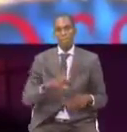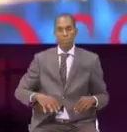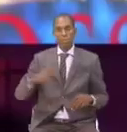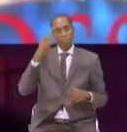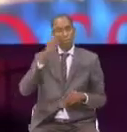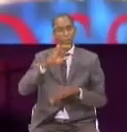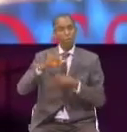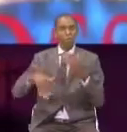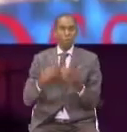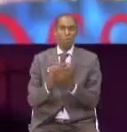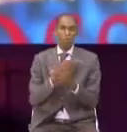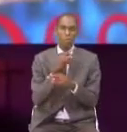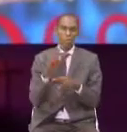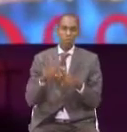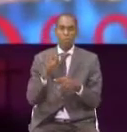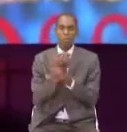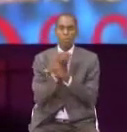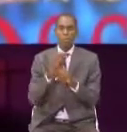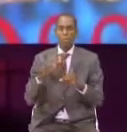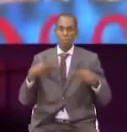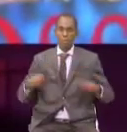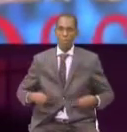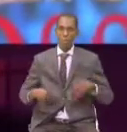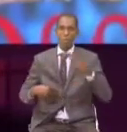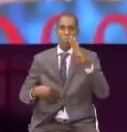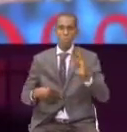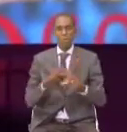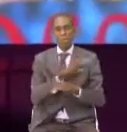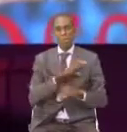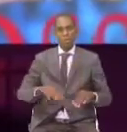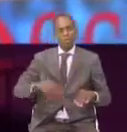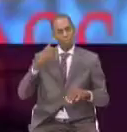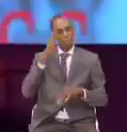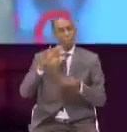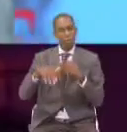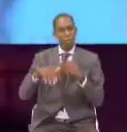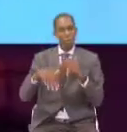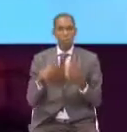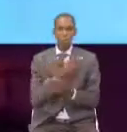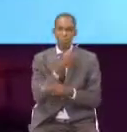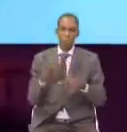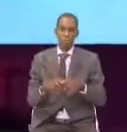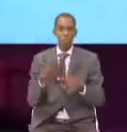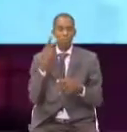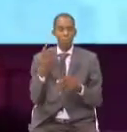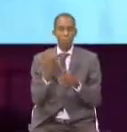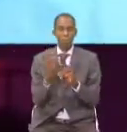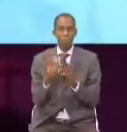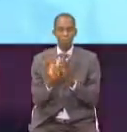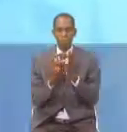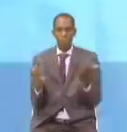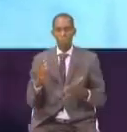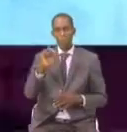all nations. Saving health by Christ for all nations. Look at Mark chapter 16.